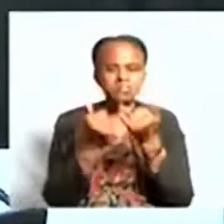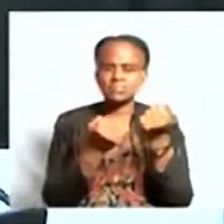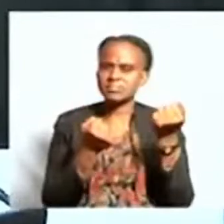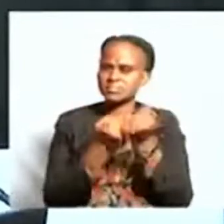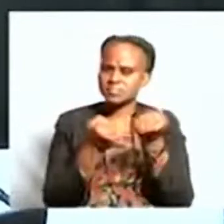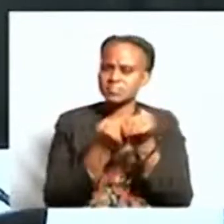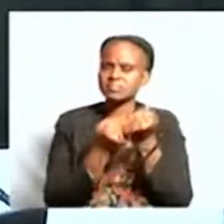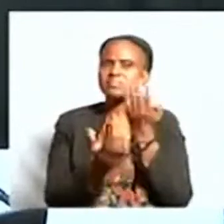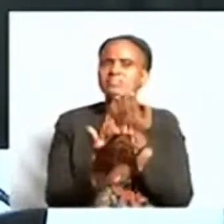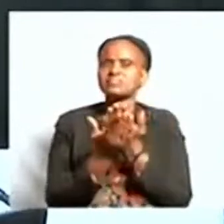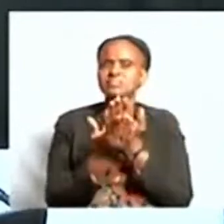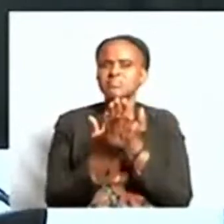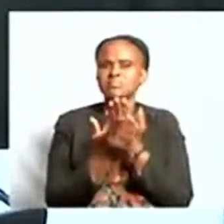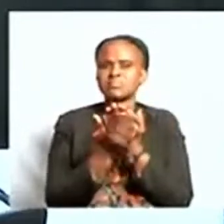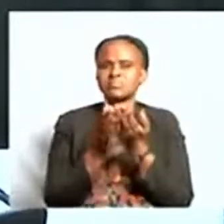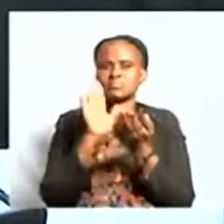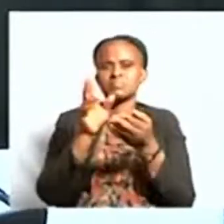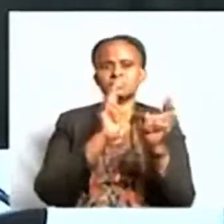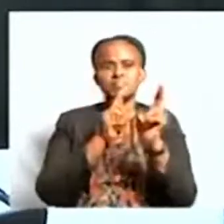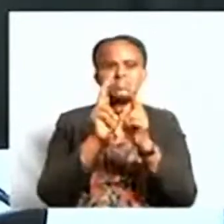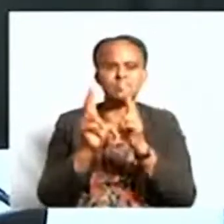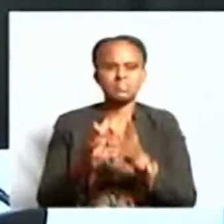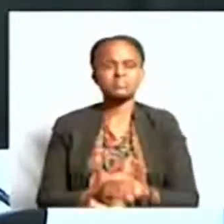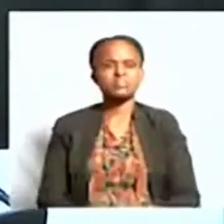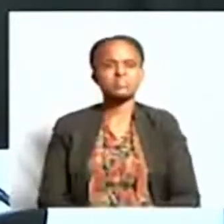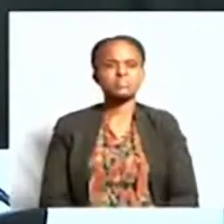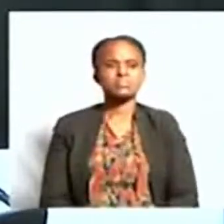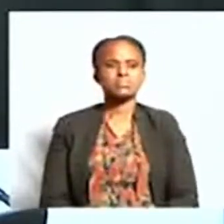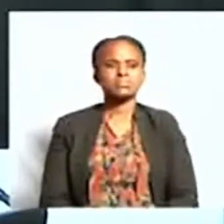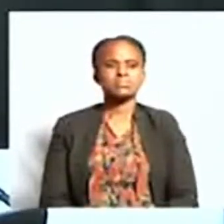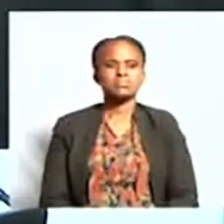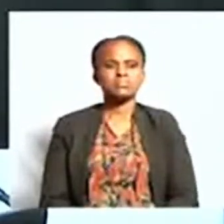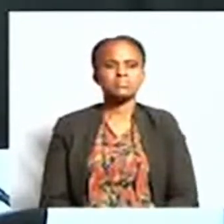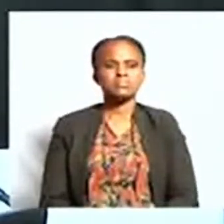supporting documents to your responses.